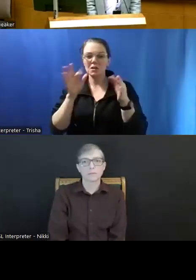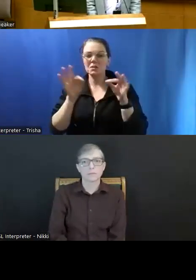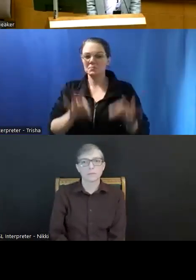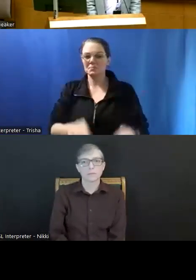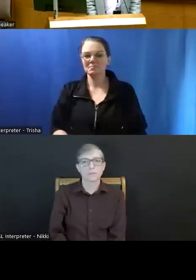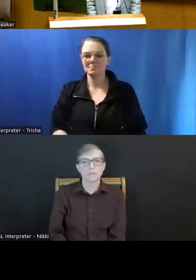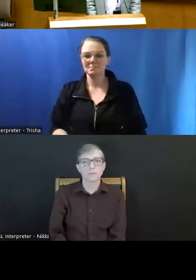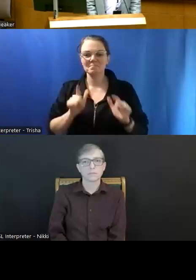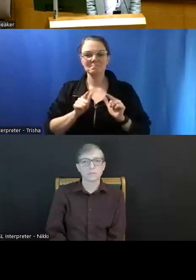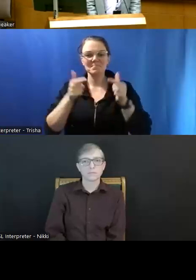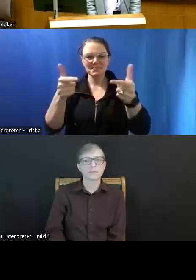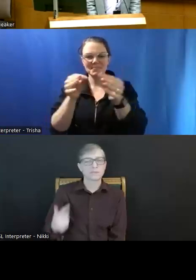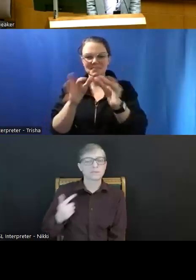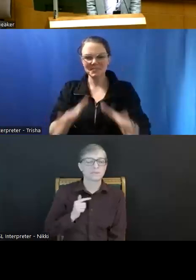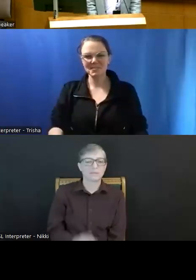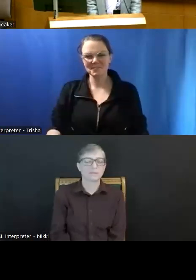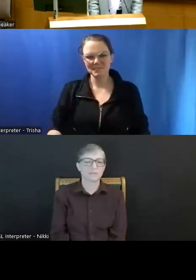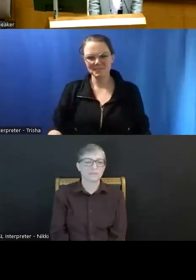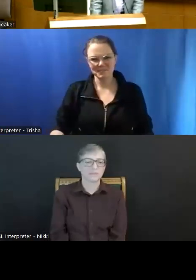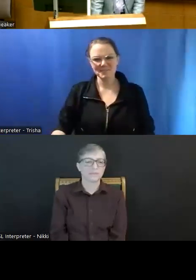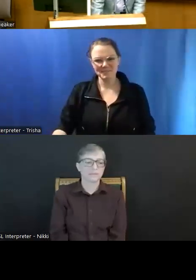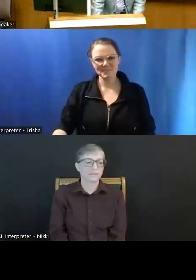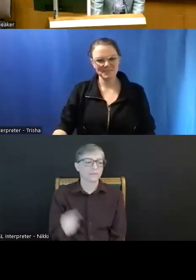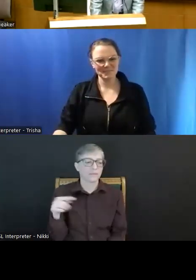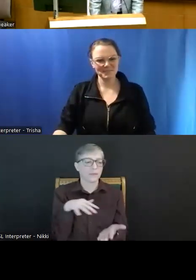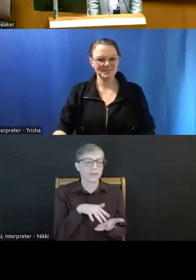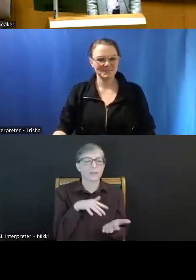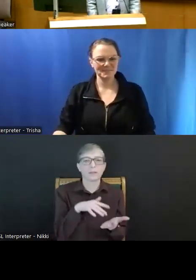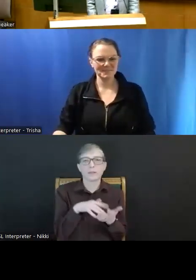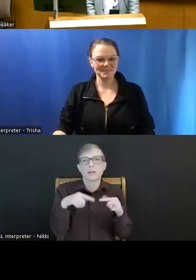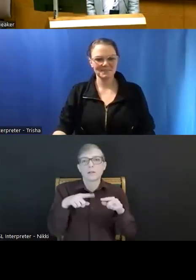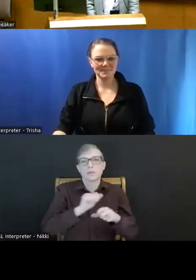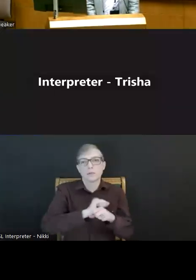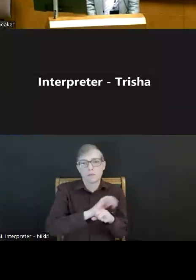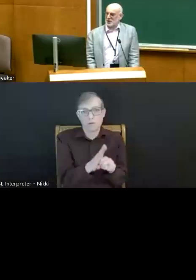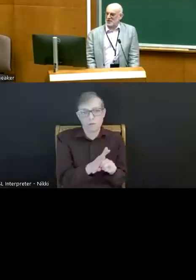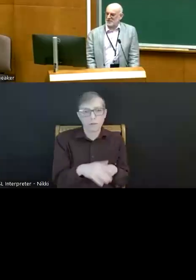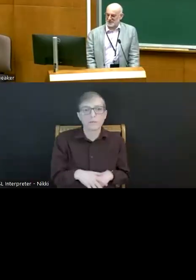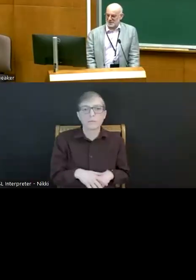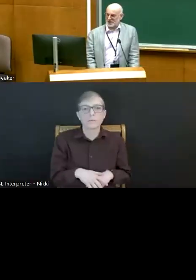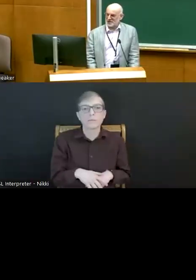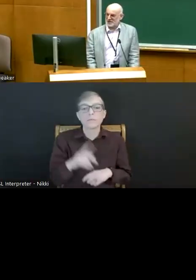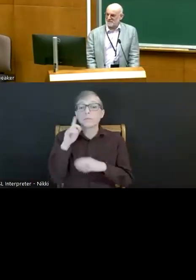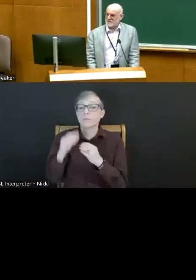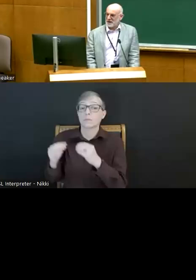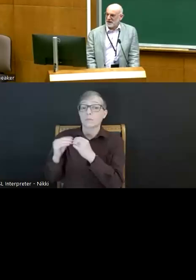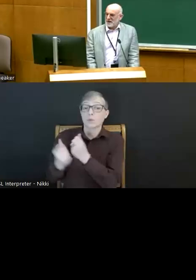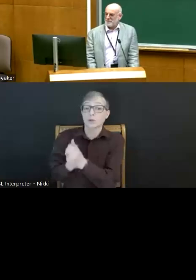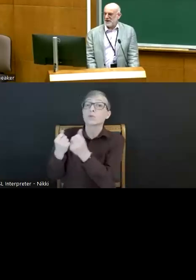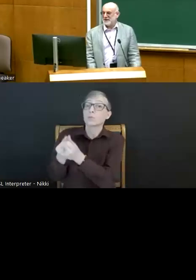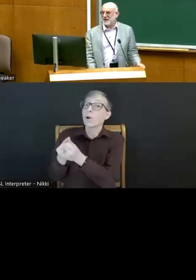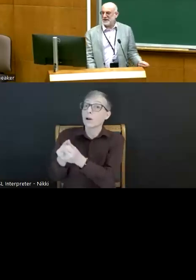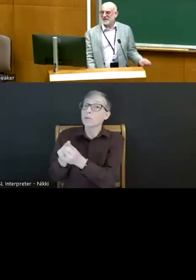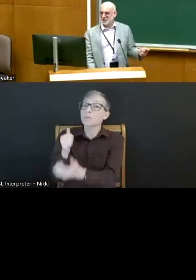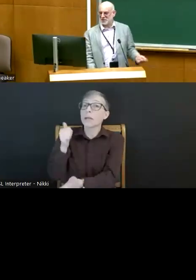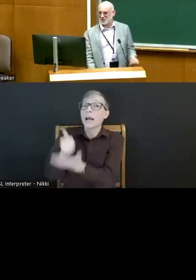This was done during COVID. Again, greater perceived social support was significantly associated with lower levels of depression,